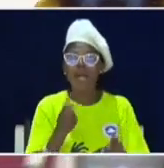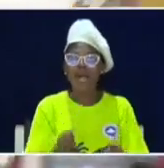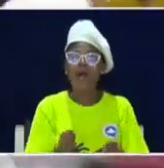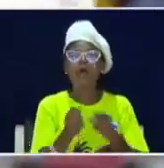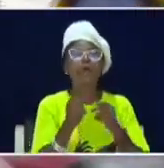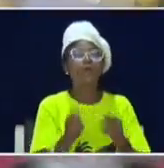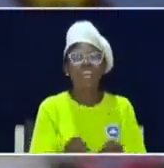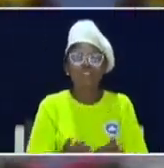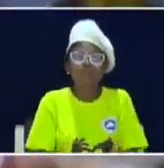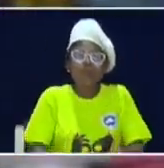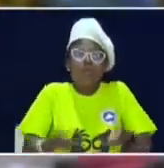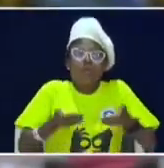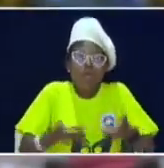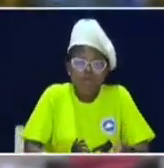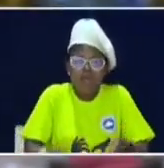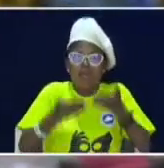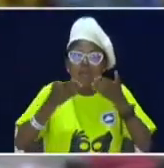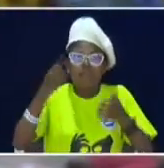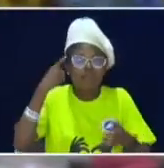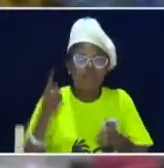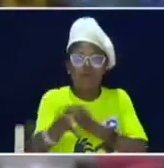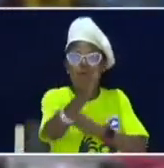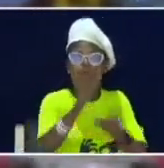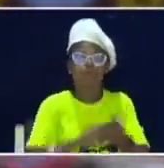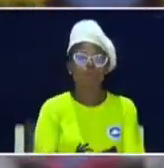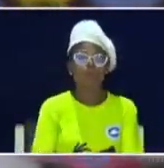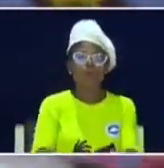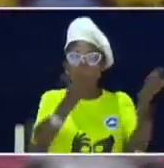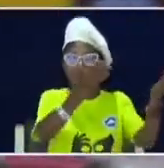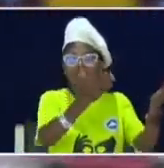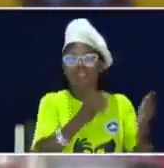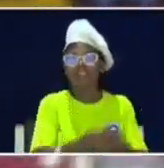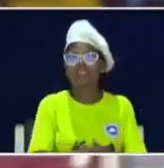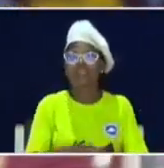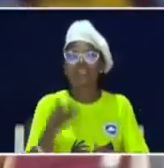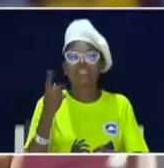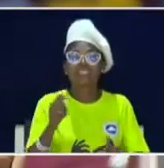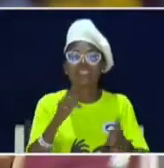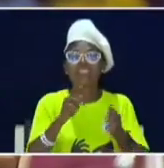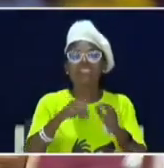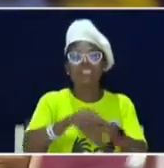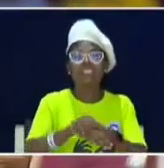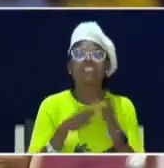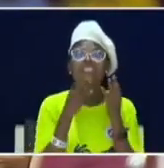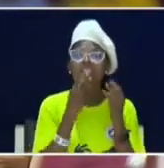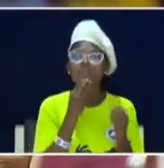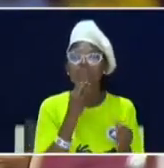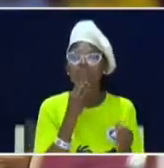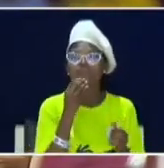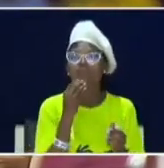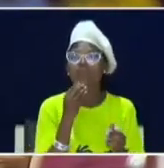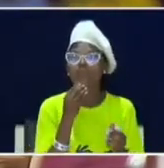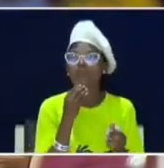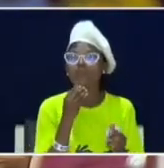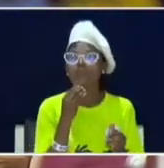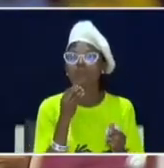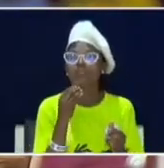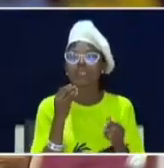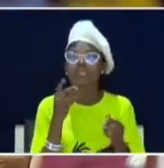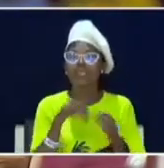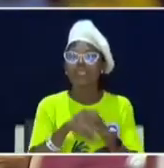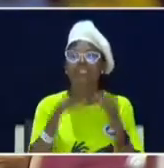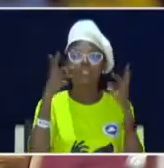people are too heavy for even God to carry. The Bible speaking in the book of Hebrews.